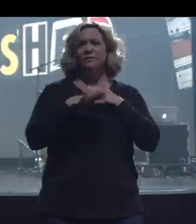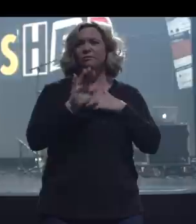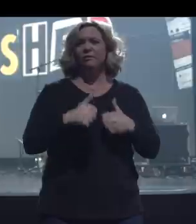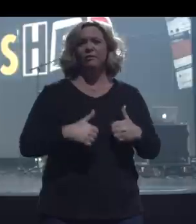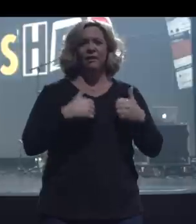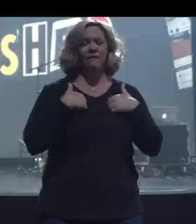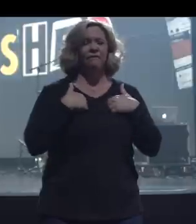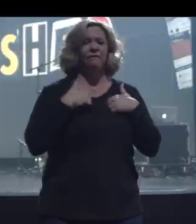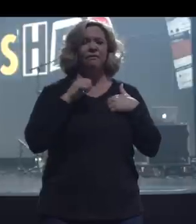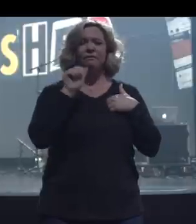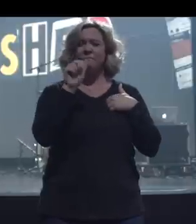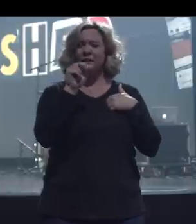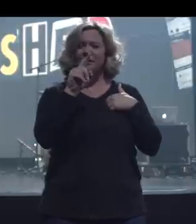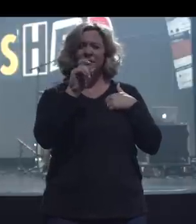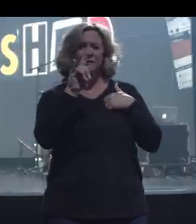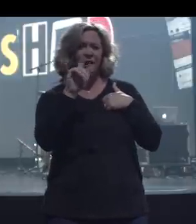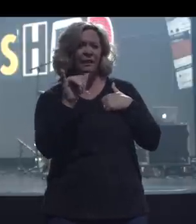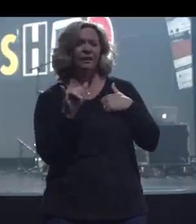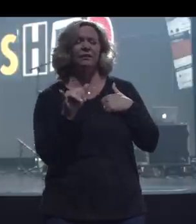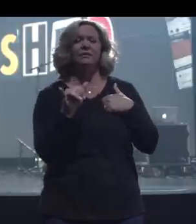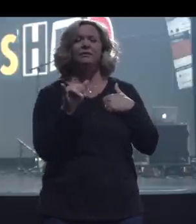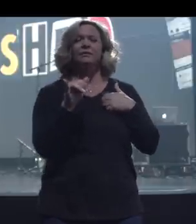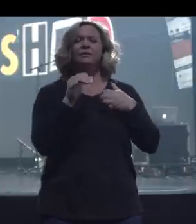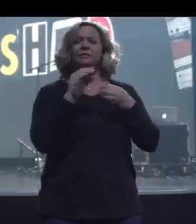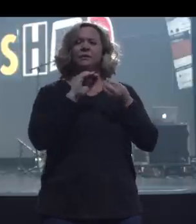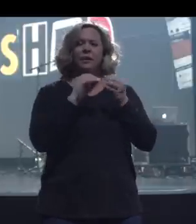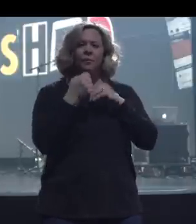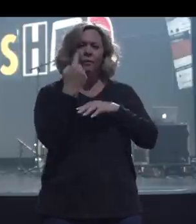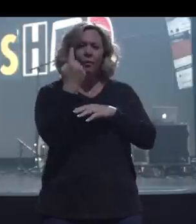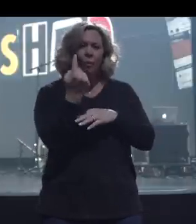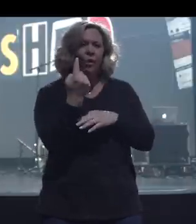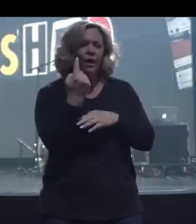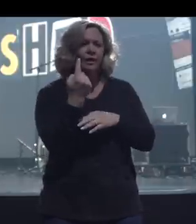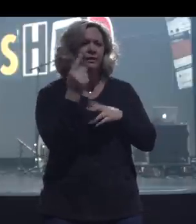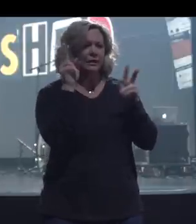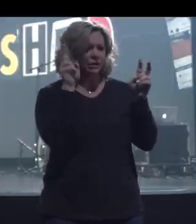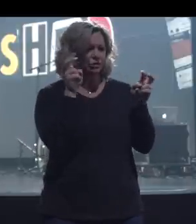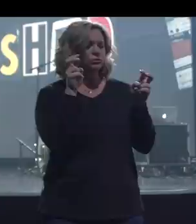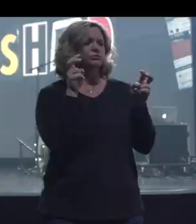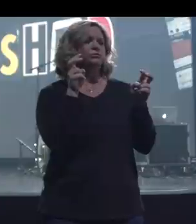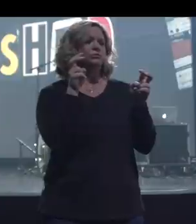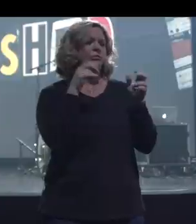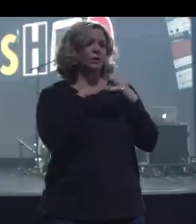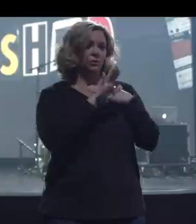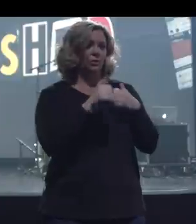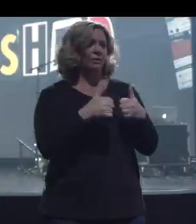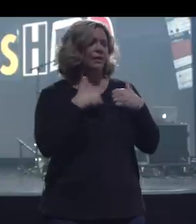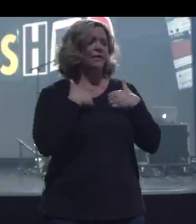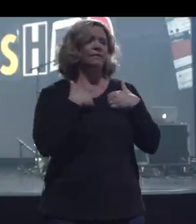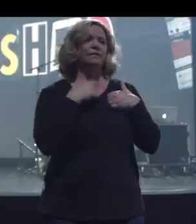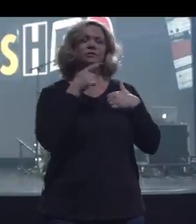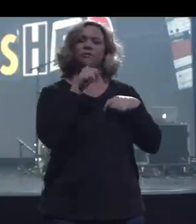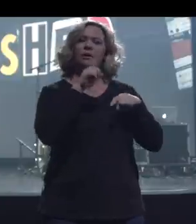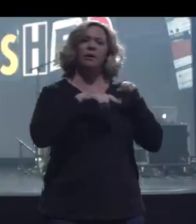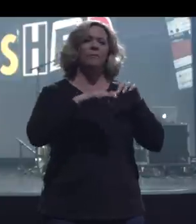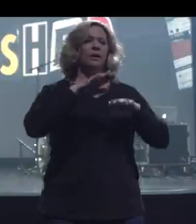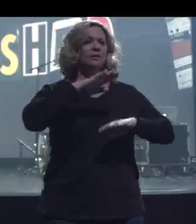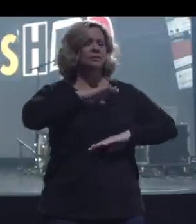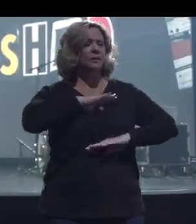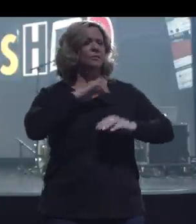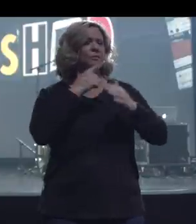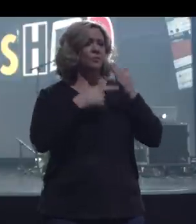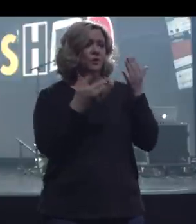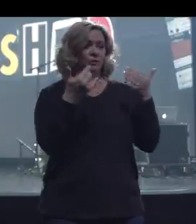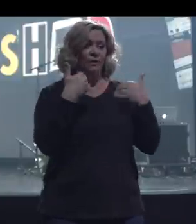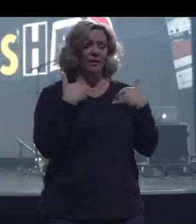anxiety, the number one issue is you cannot be content with what you have